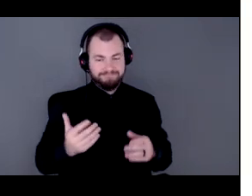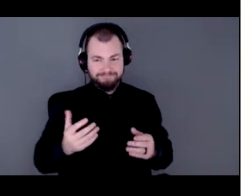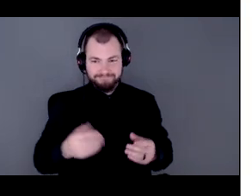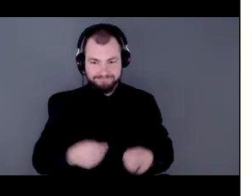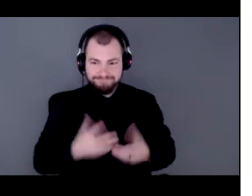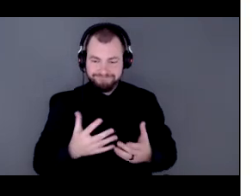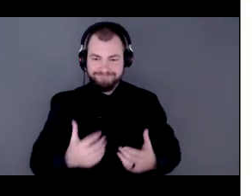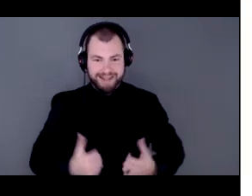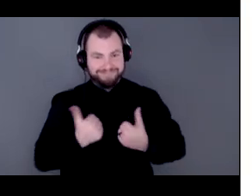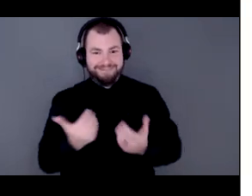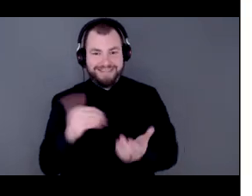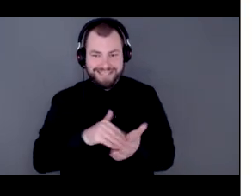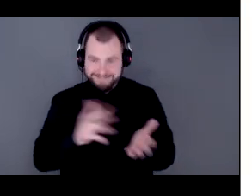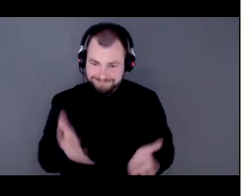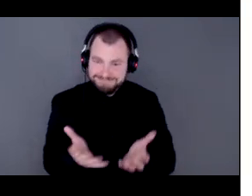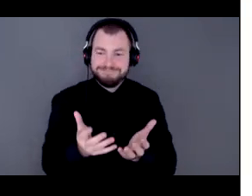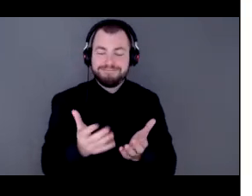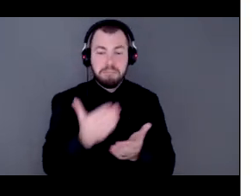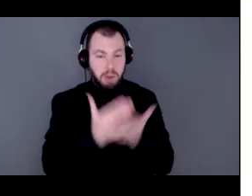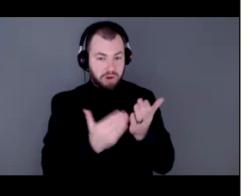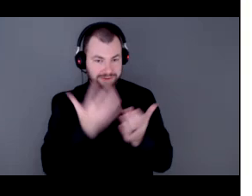partially because of this project, I believe.